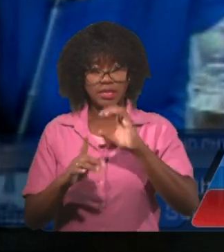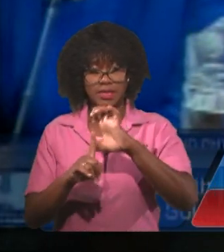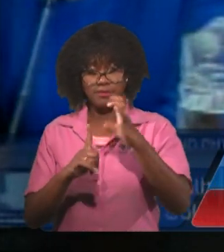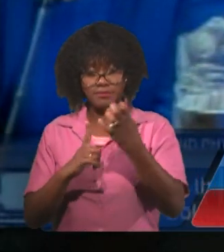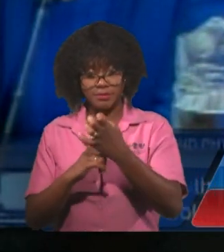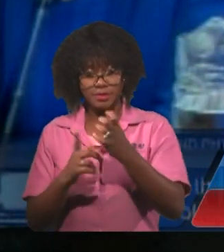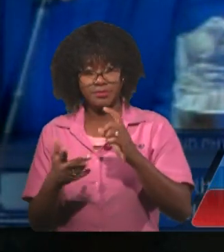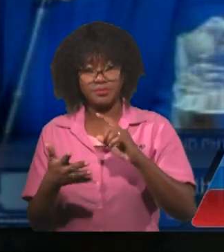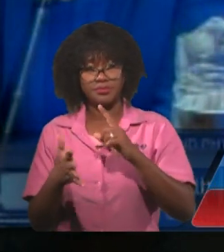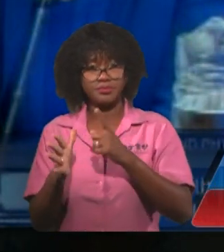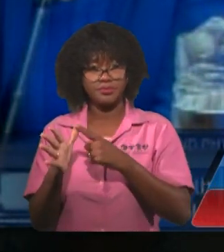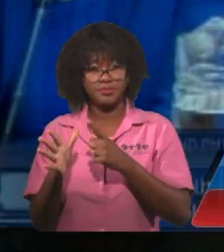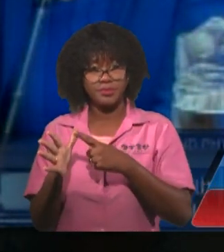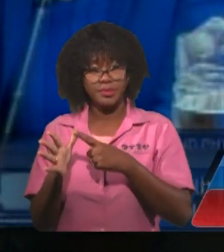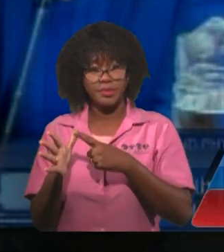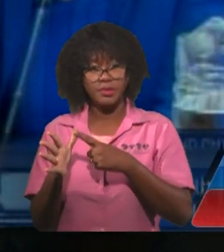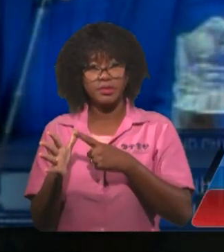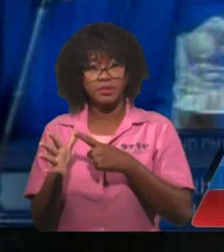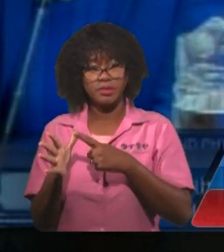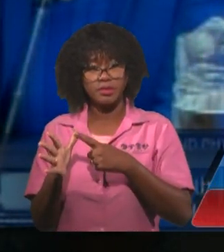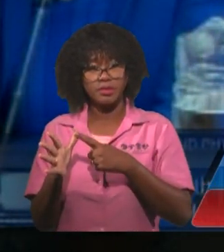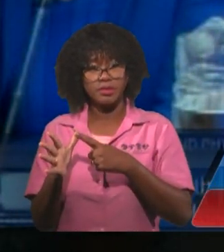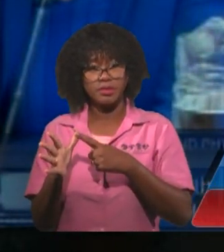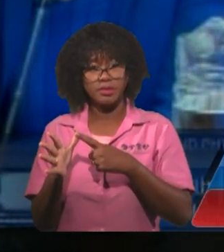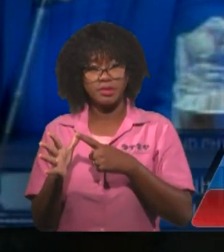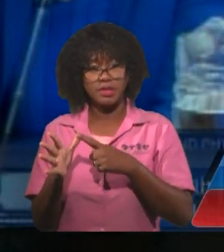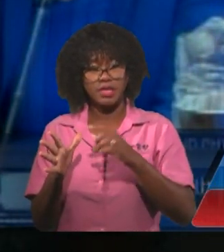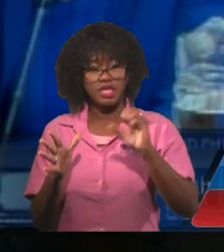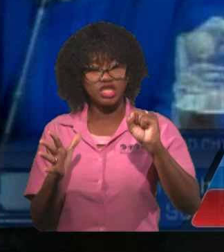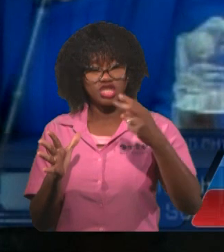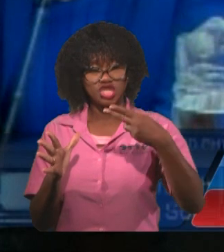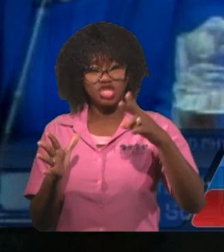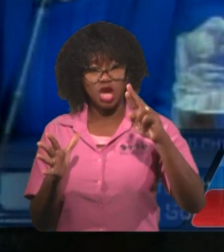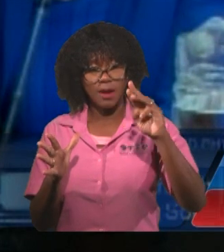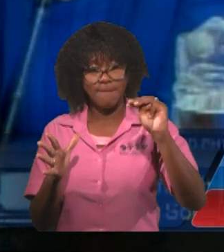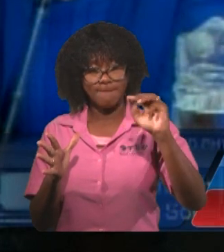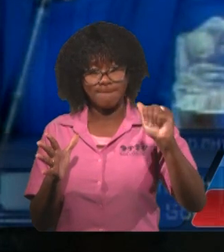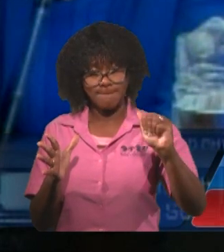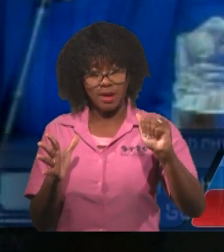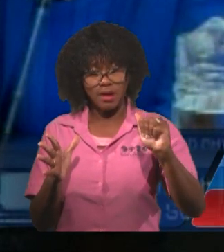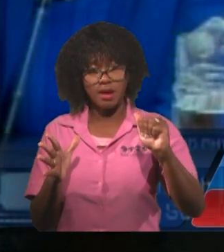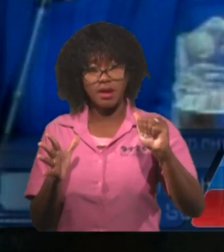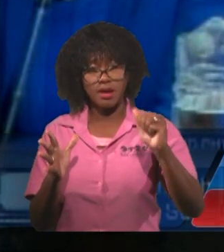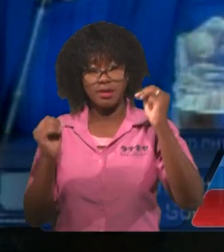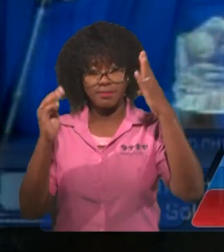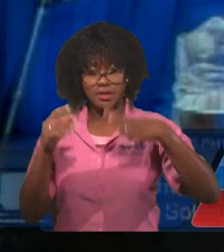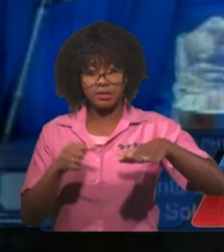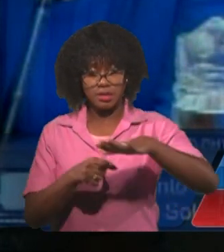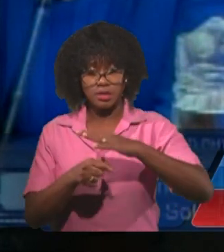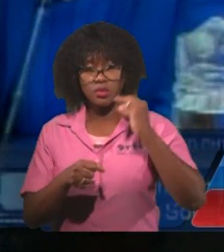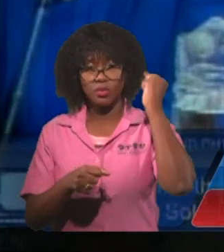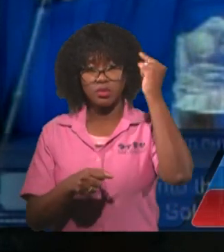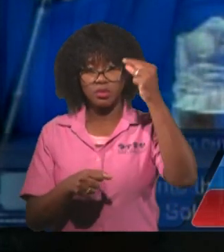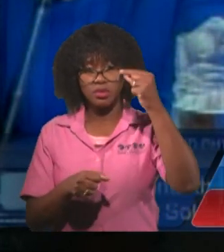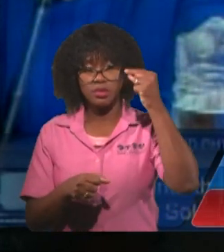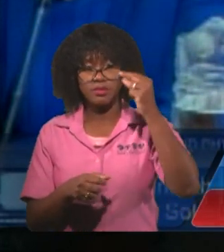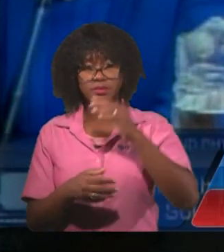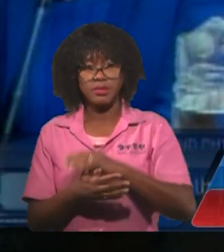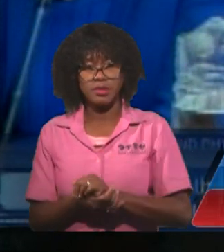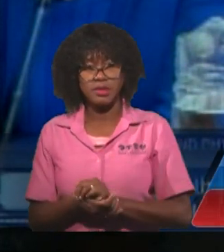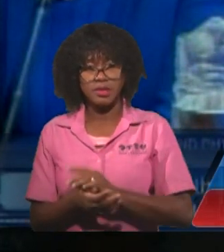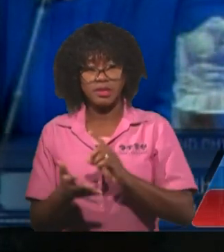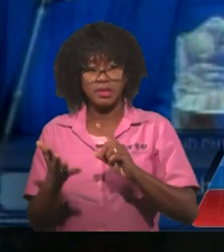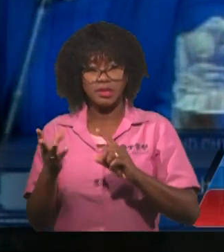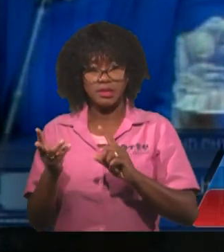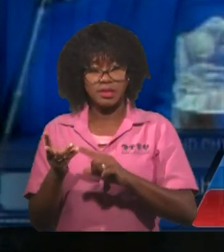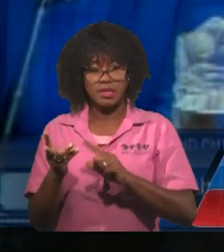Environment. The Honorable Chandra Sharma, Minister of Local Government. The